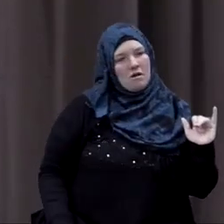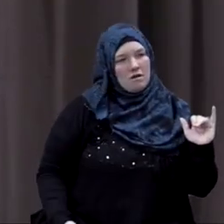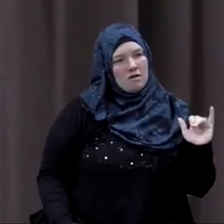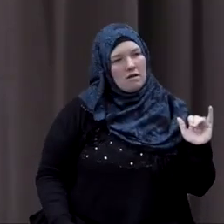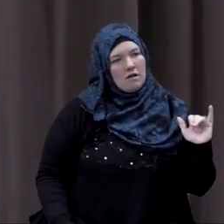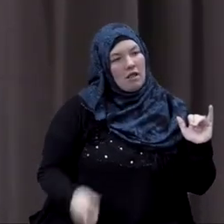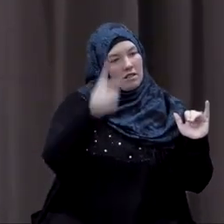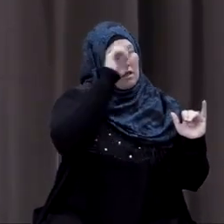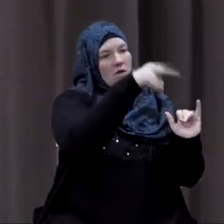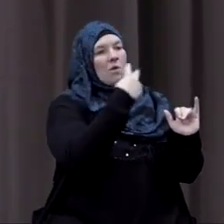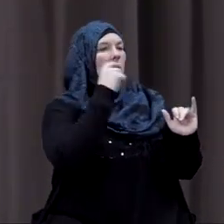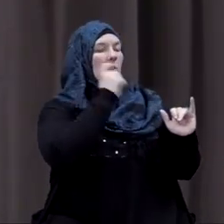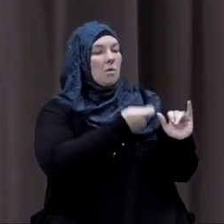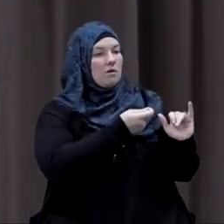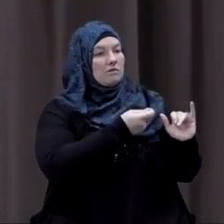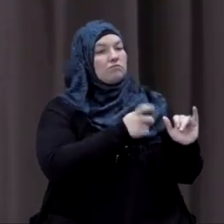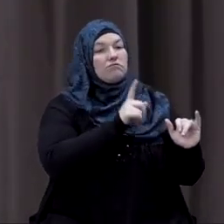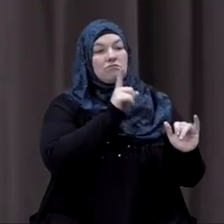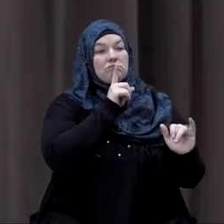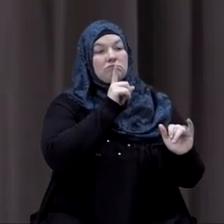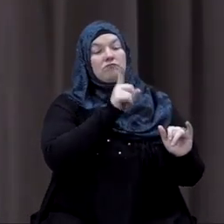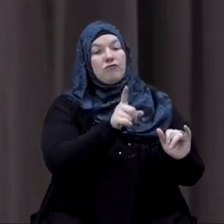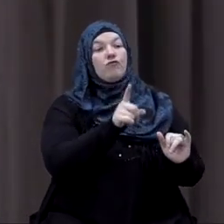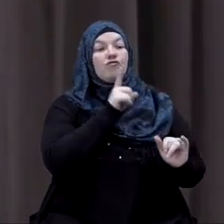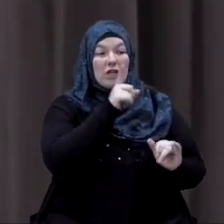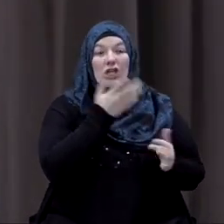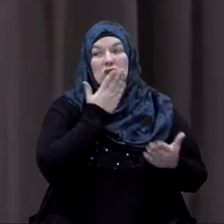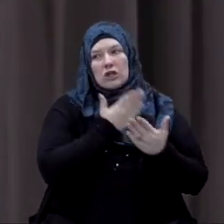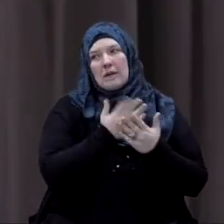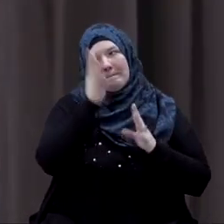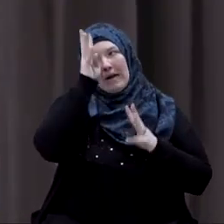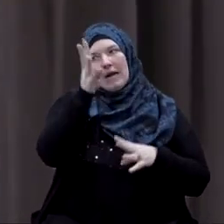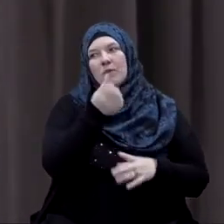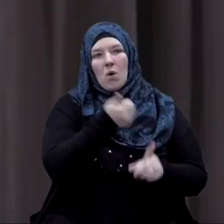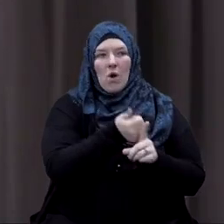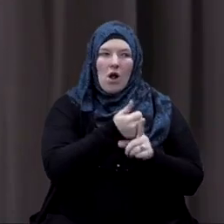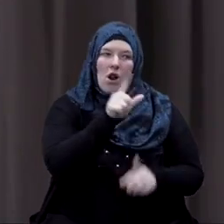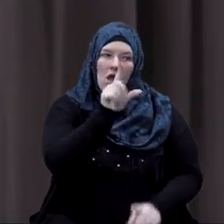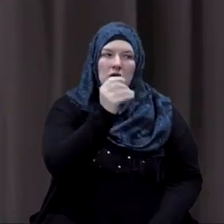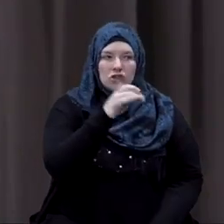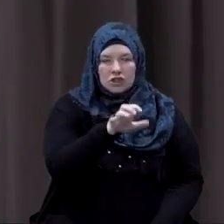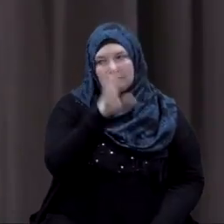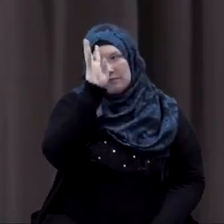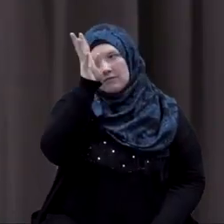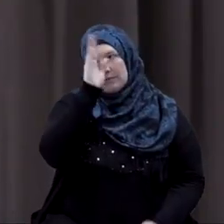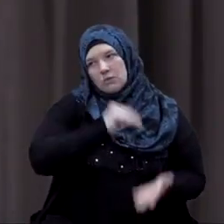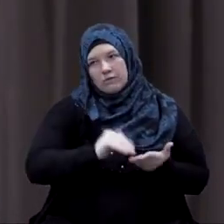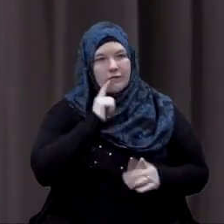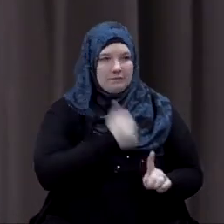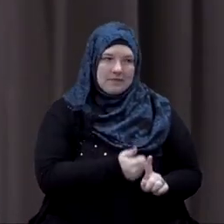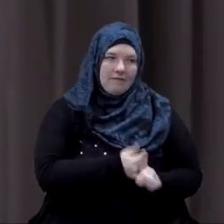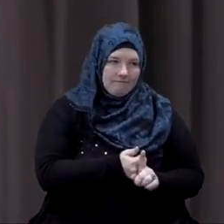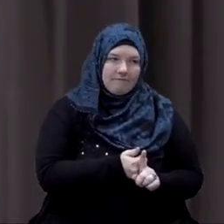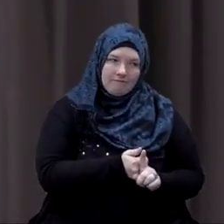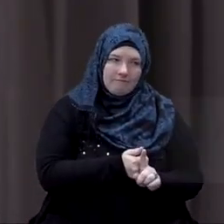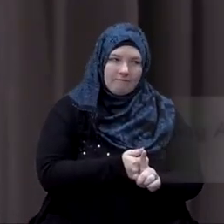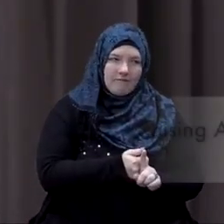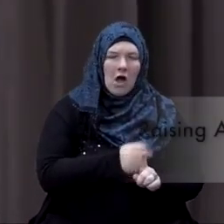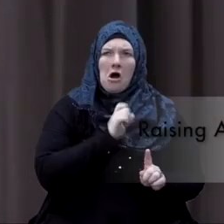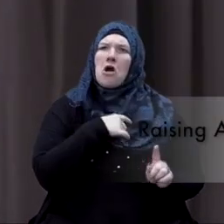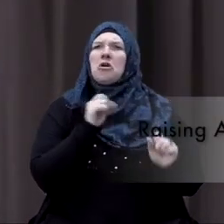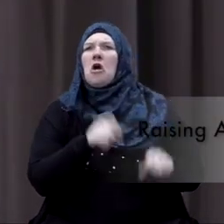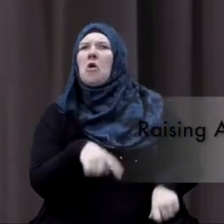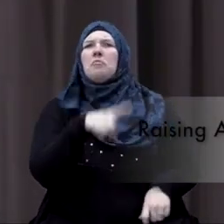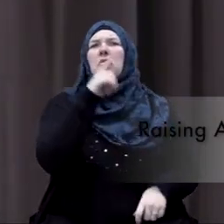And they are very good with reasoning their false logic, but that is for them as children.